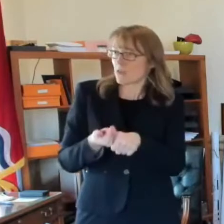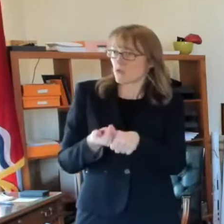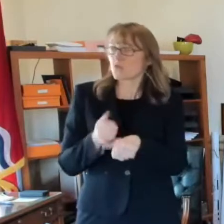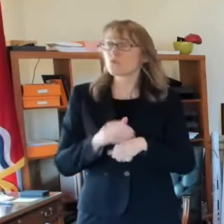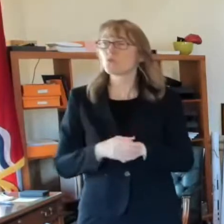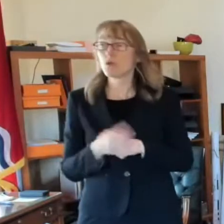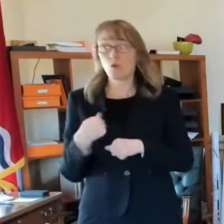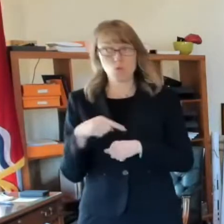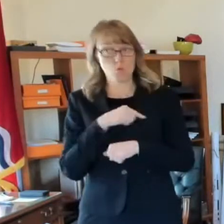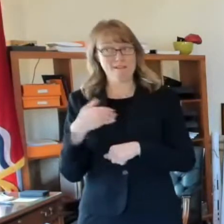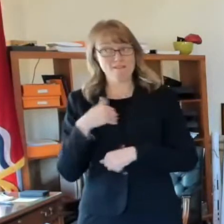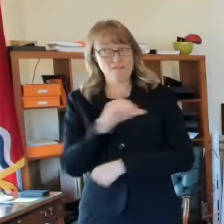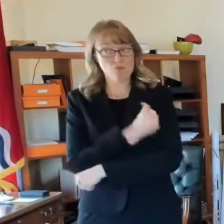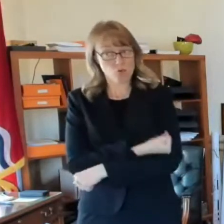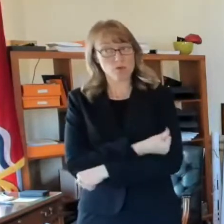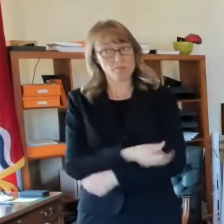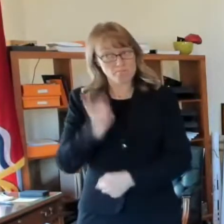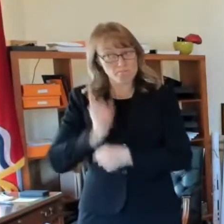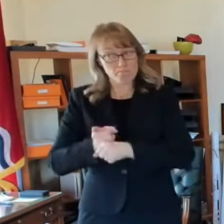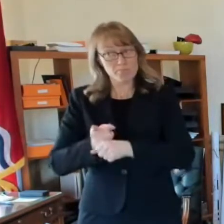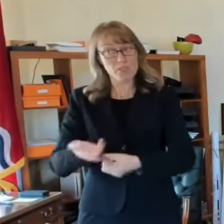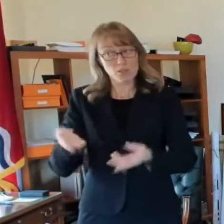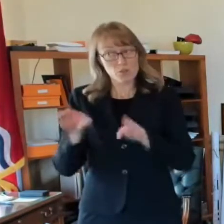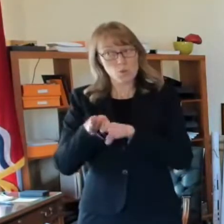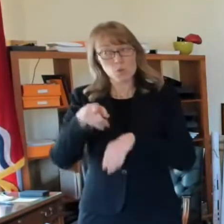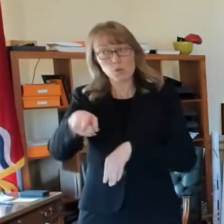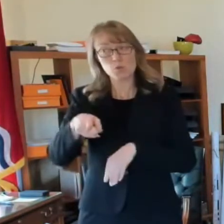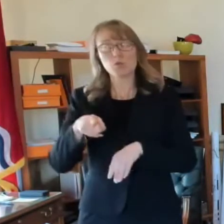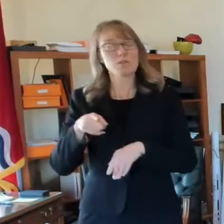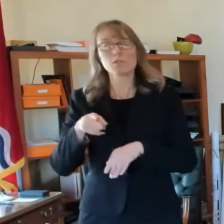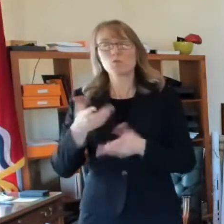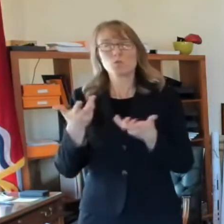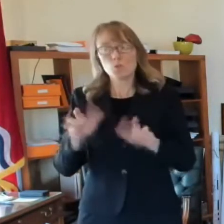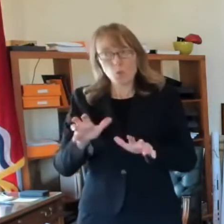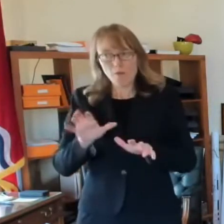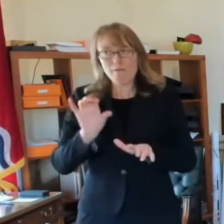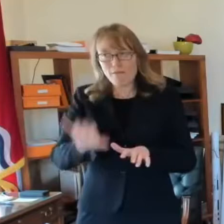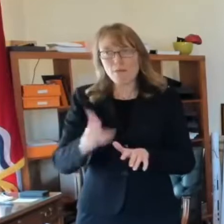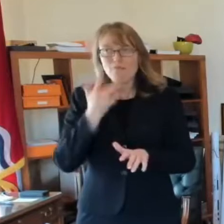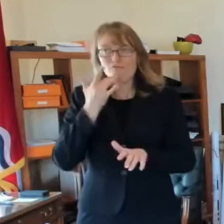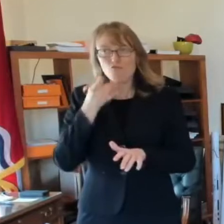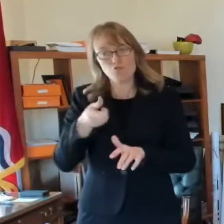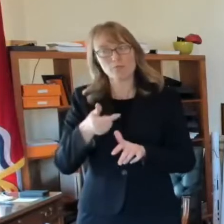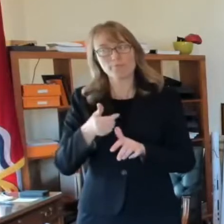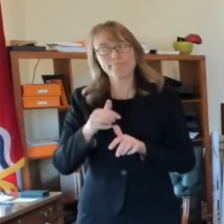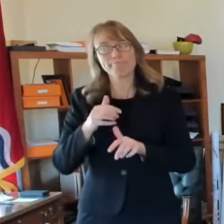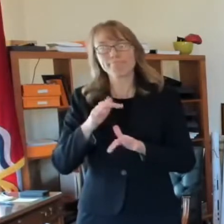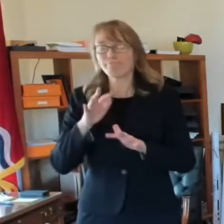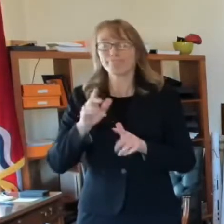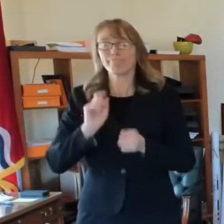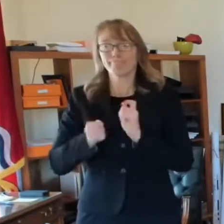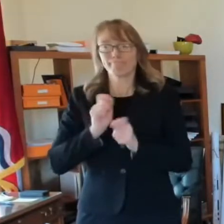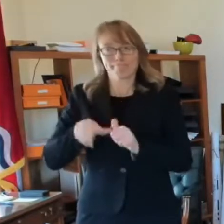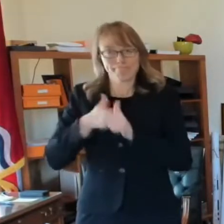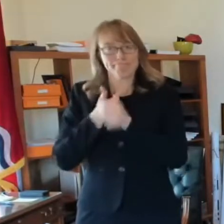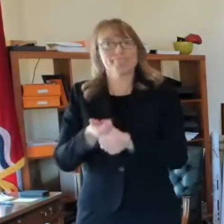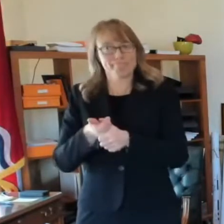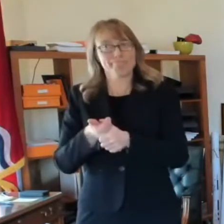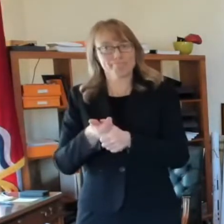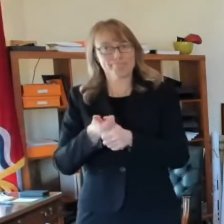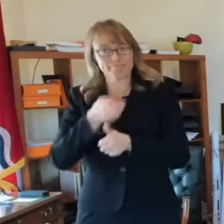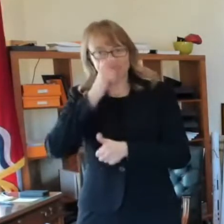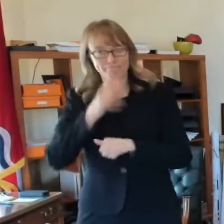don't like to do it. We like to bring them into compliance. We did get two questions today about what are the current guidance